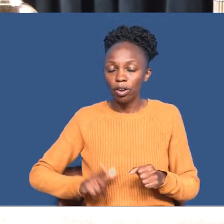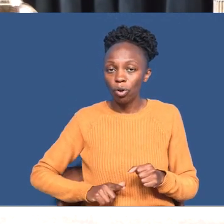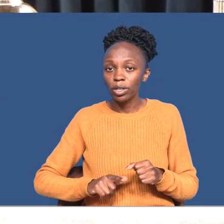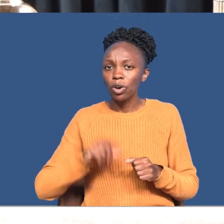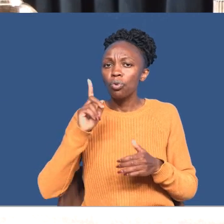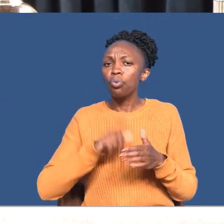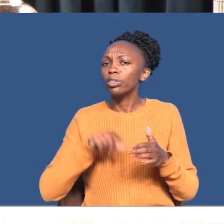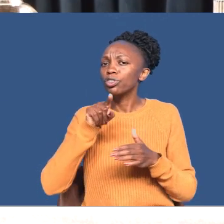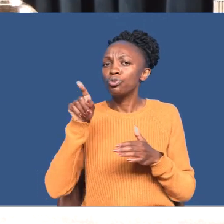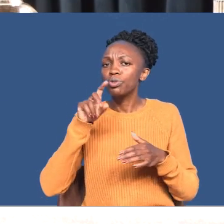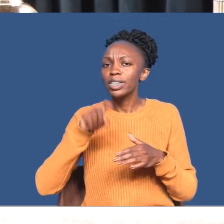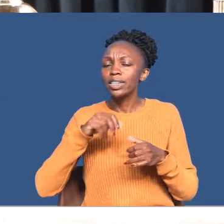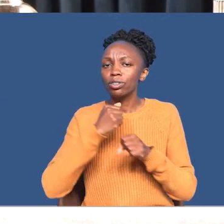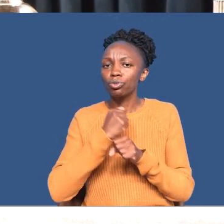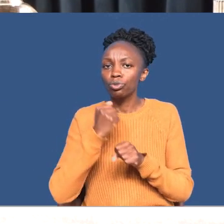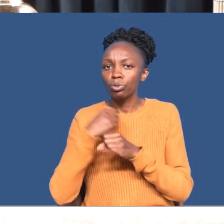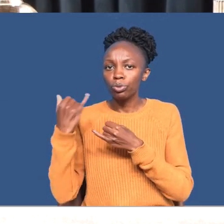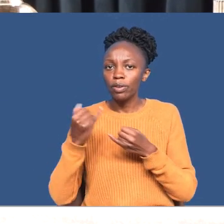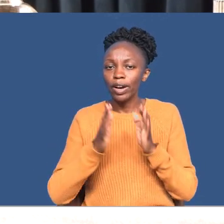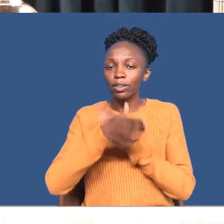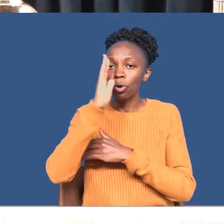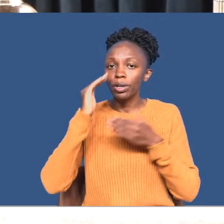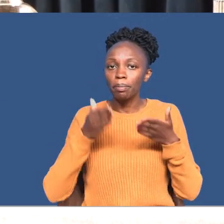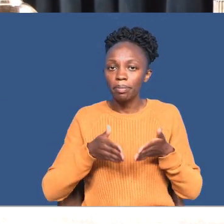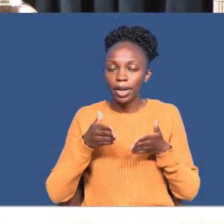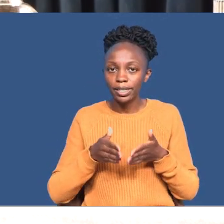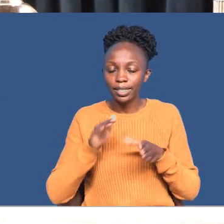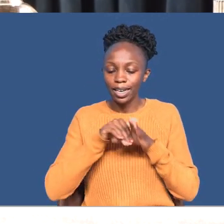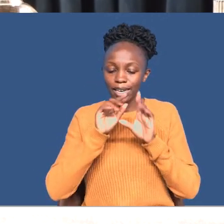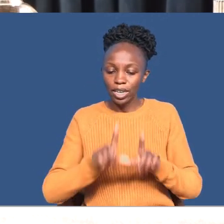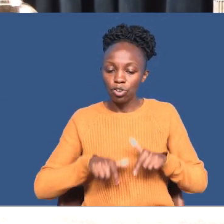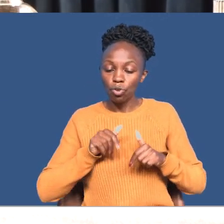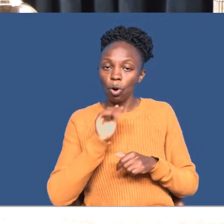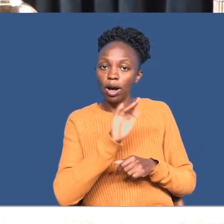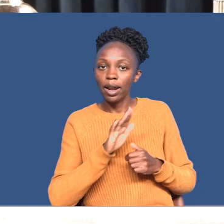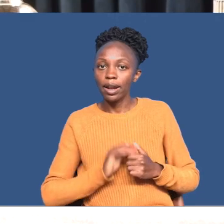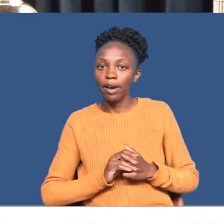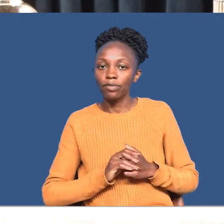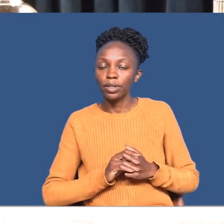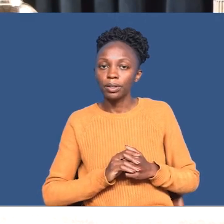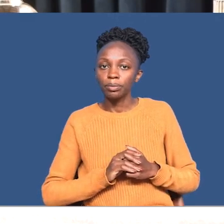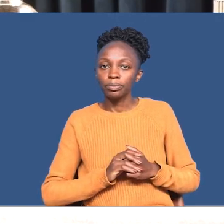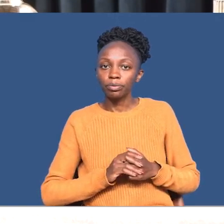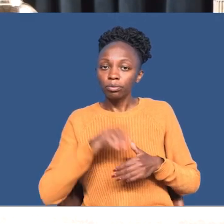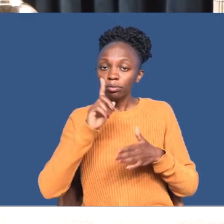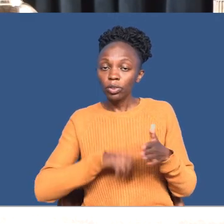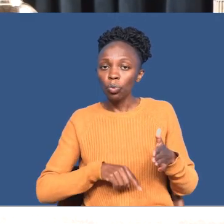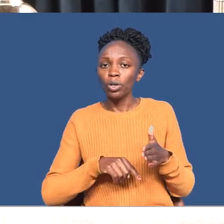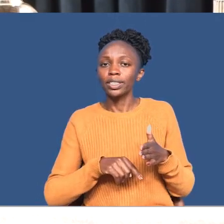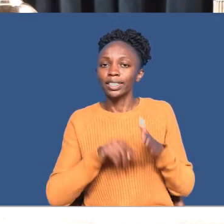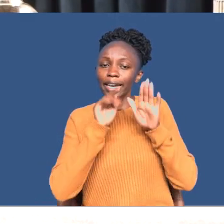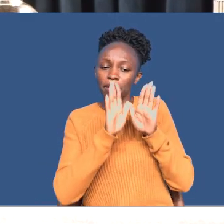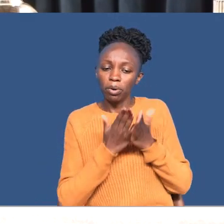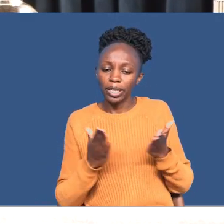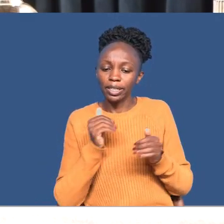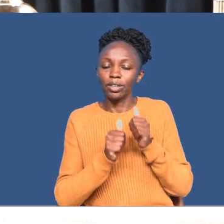do to invite God's presence in your life? What is it? What is the key that